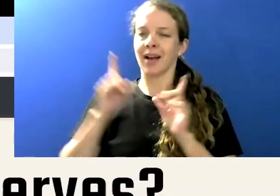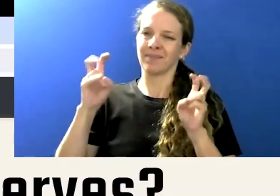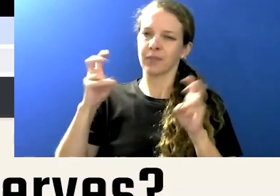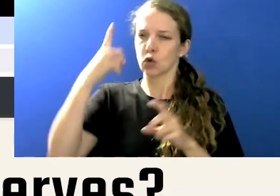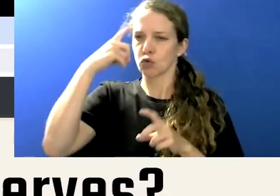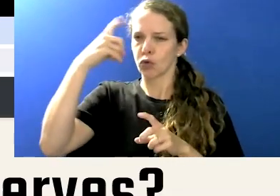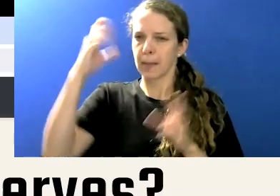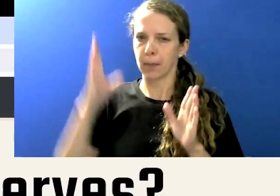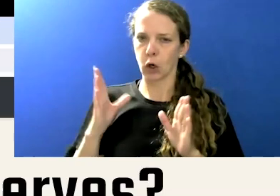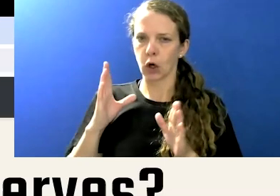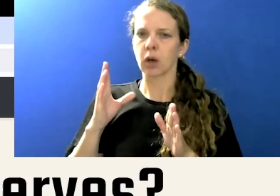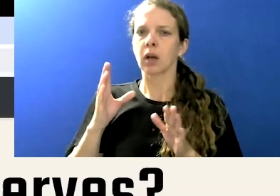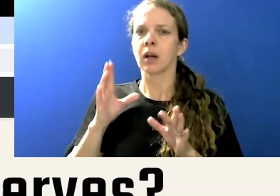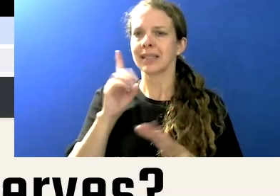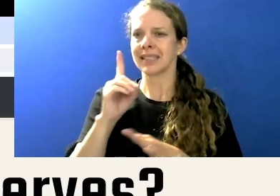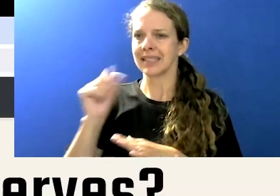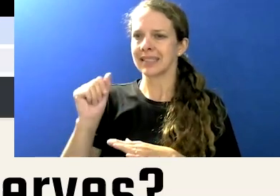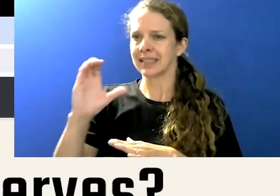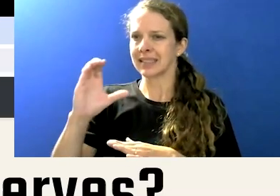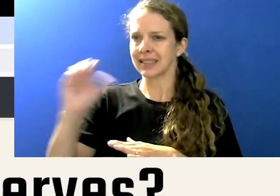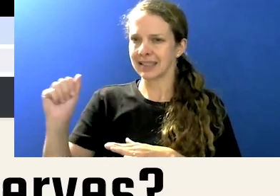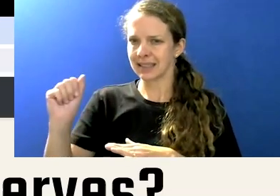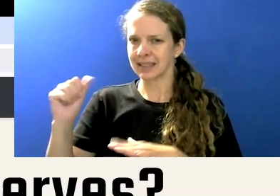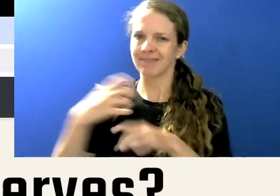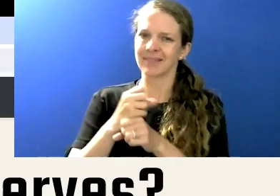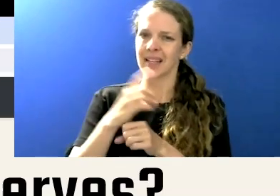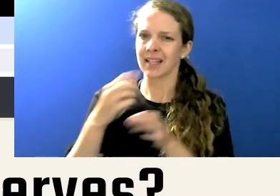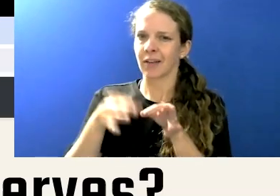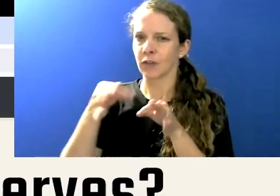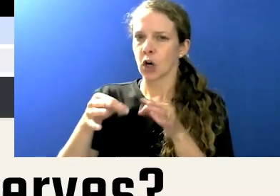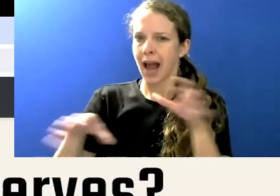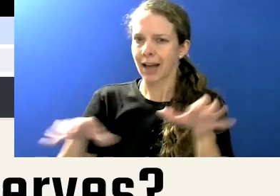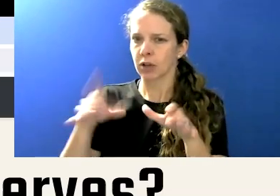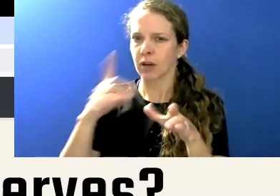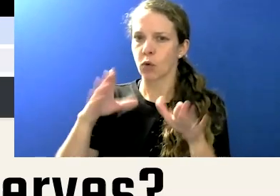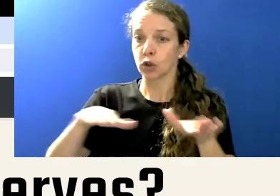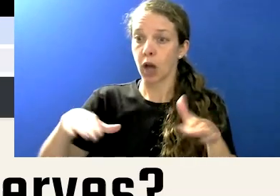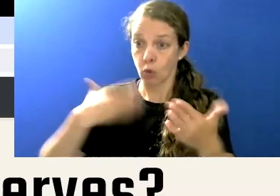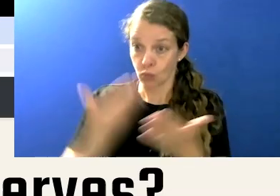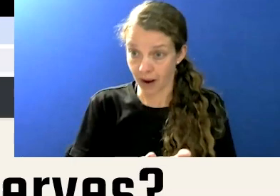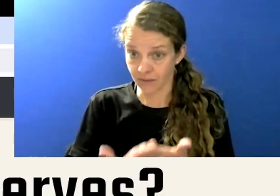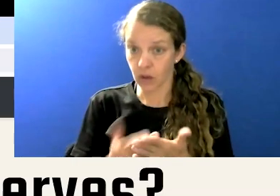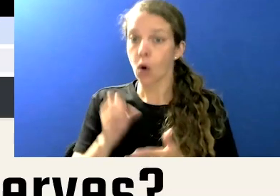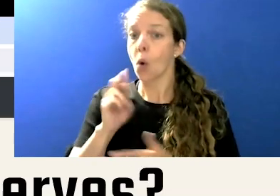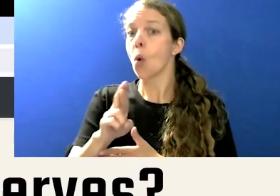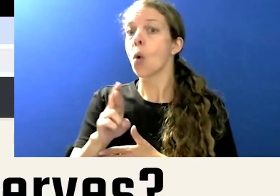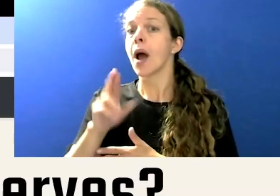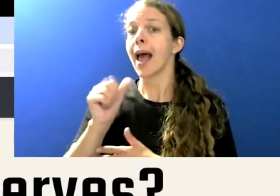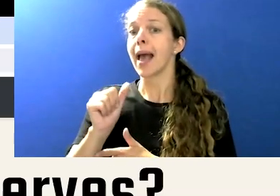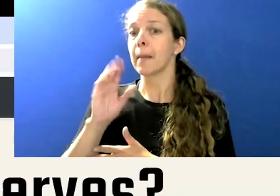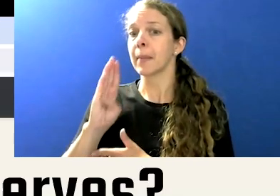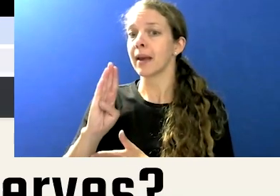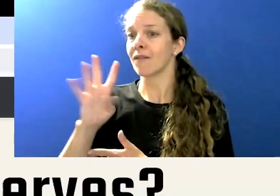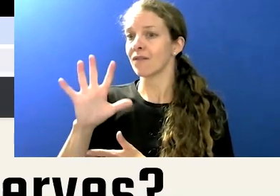Deferred Action for Childhood Arrival, which is known as the DACA, or students who are seeking the AB 540 status.